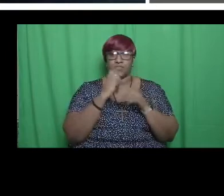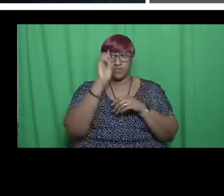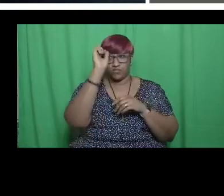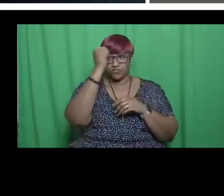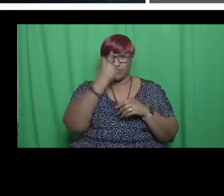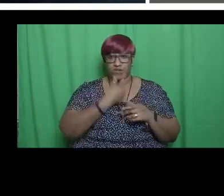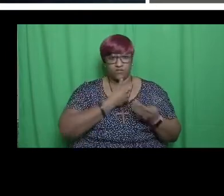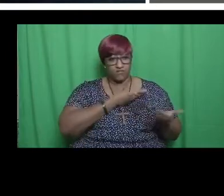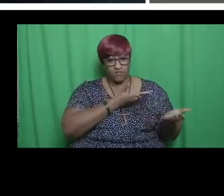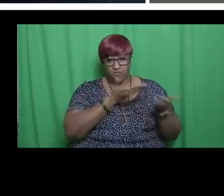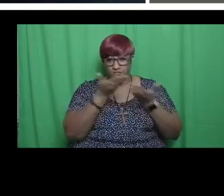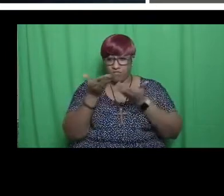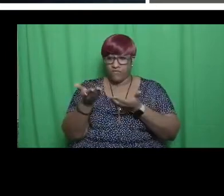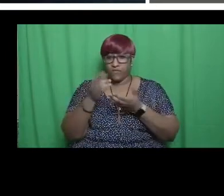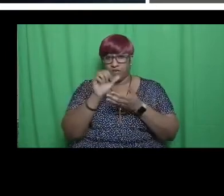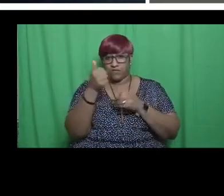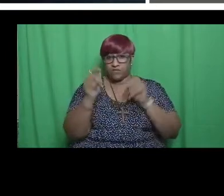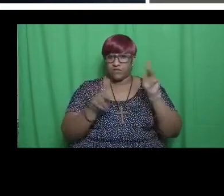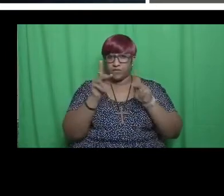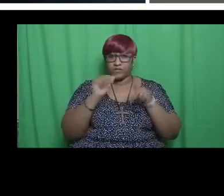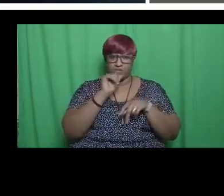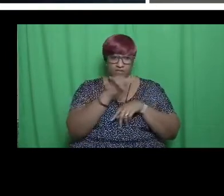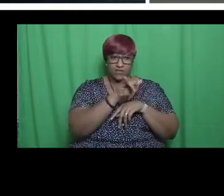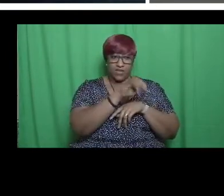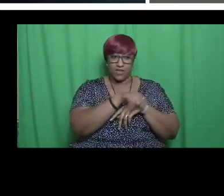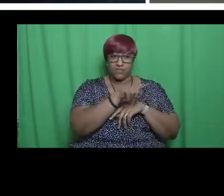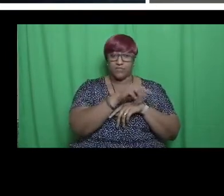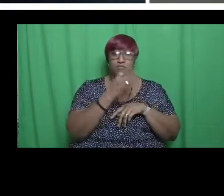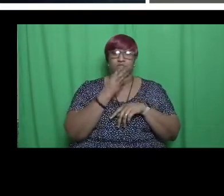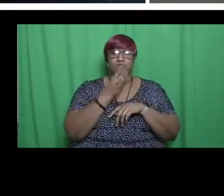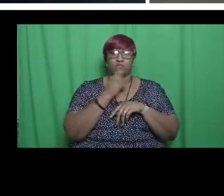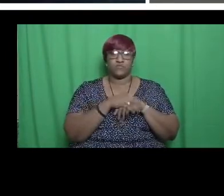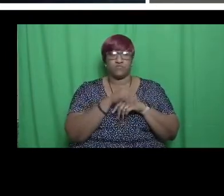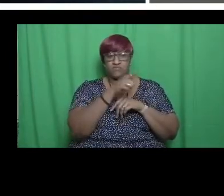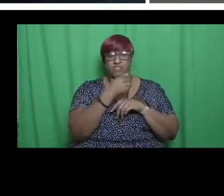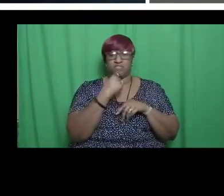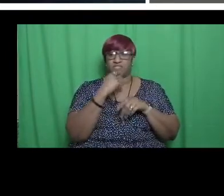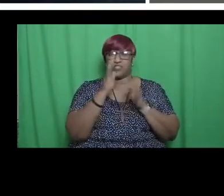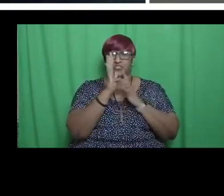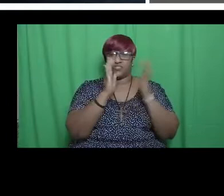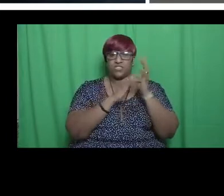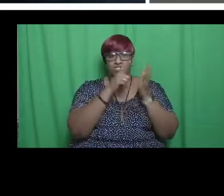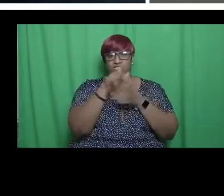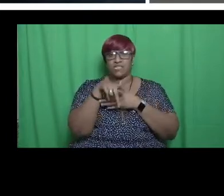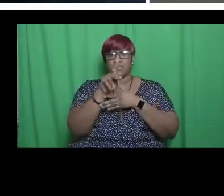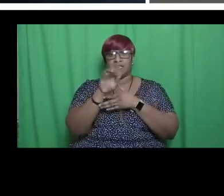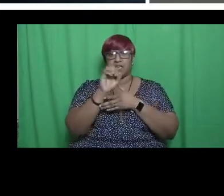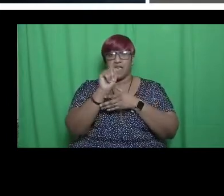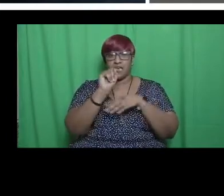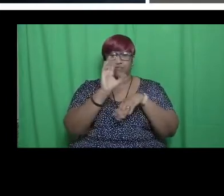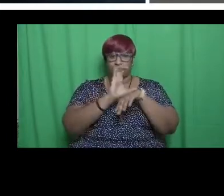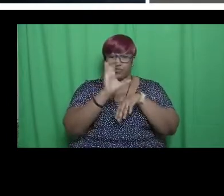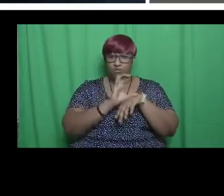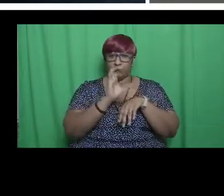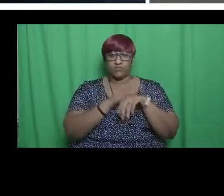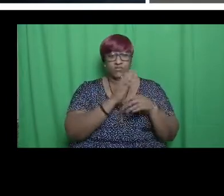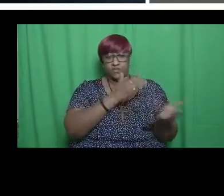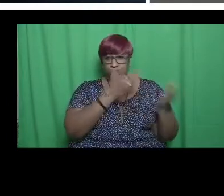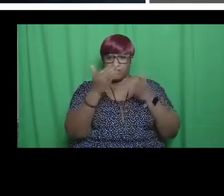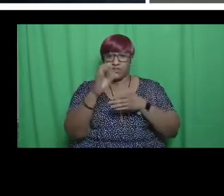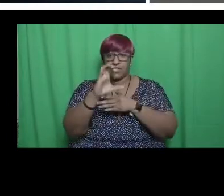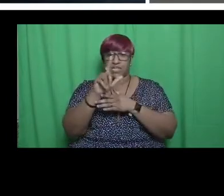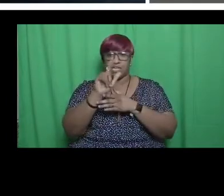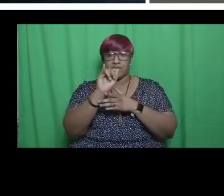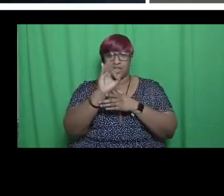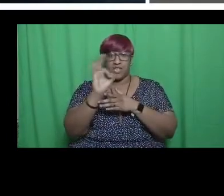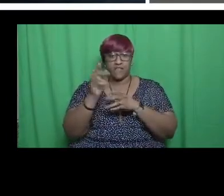offered to other folk who are not like you, they say, you got to get up out of here. And they kicked him out of the synagogue. They took him to a cliff to throw